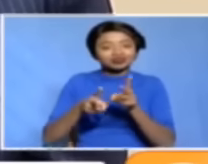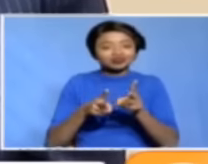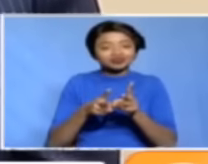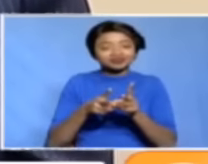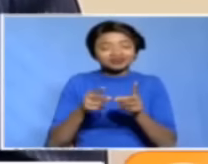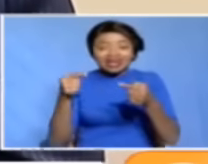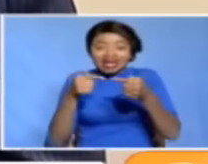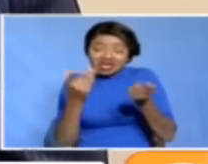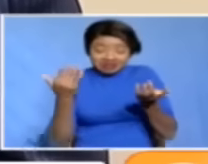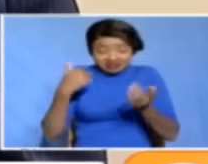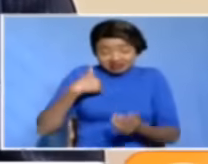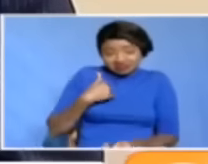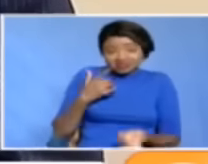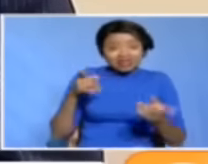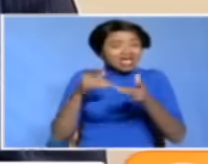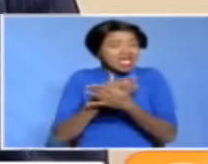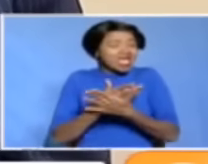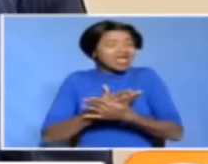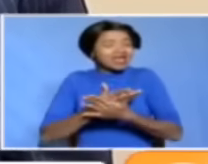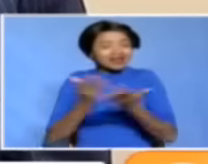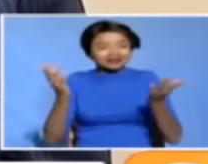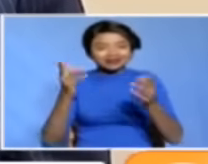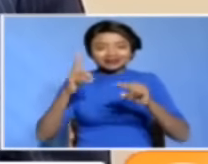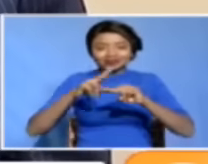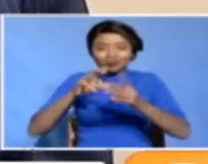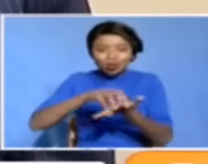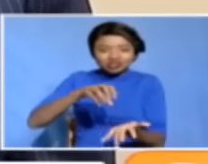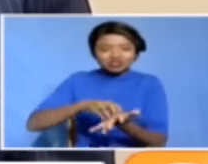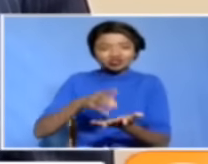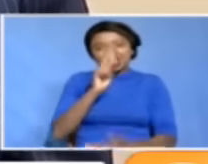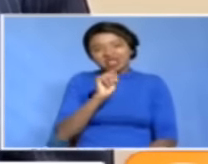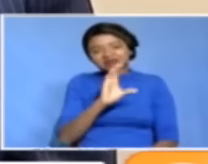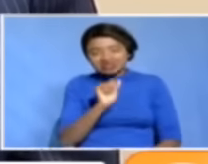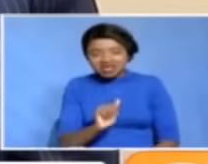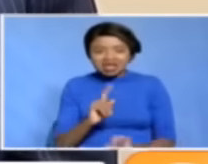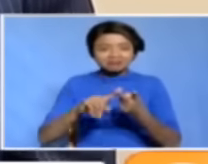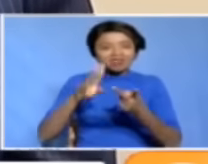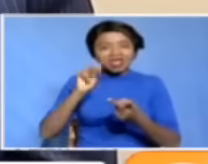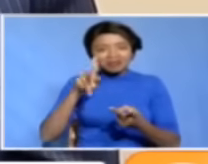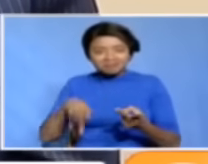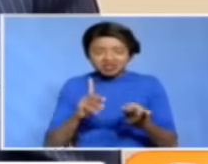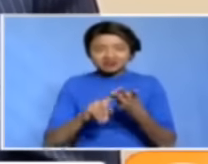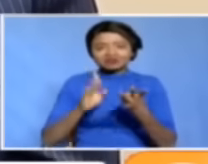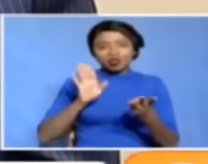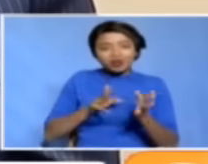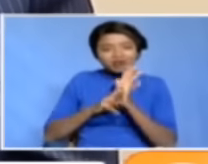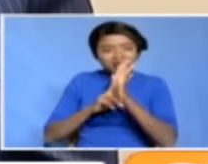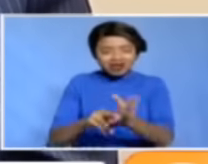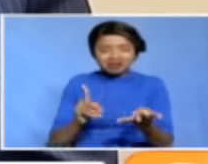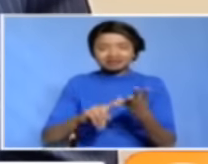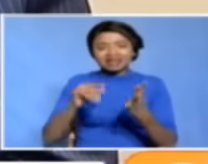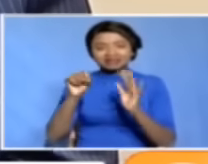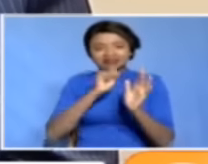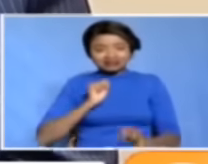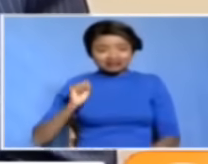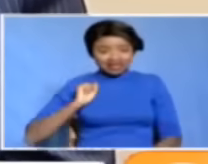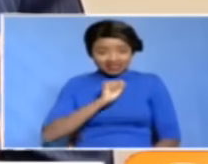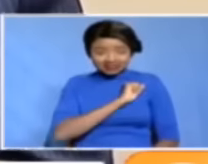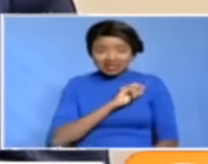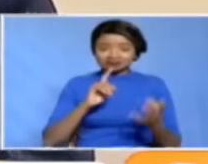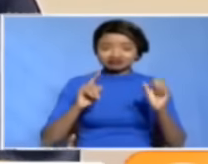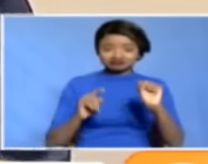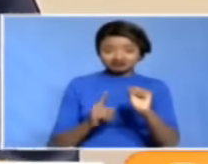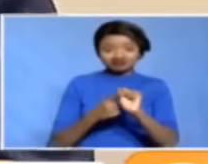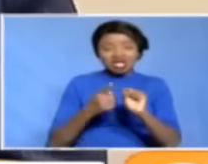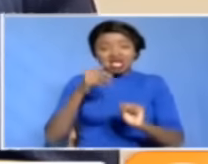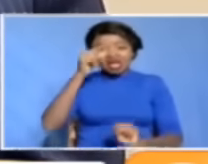me, just like any of all the seats, MCA, Member of Parliament, Women Rep, Senator, Governor, and the